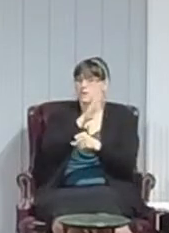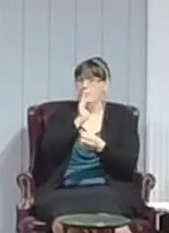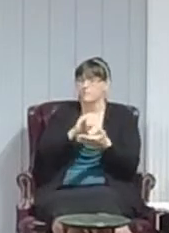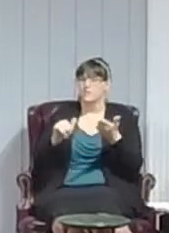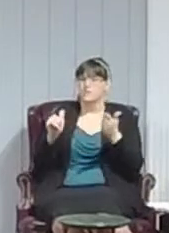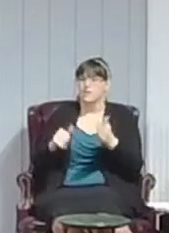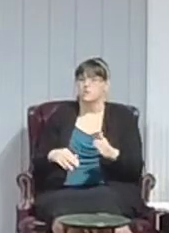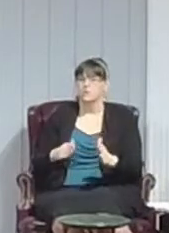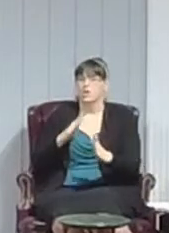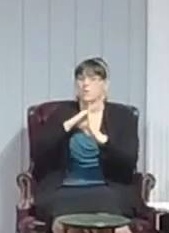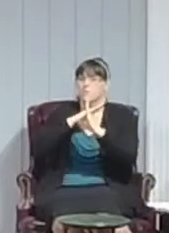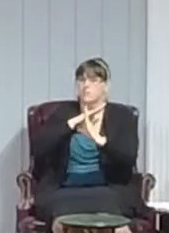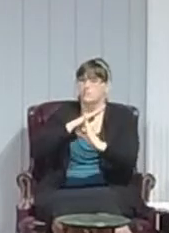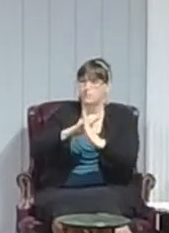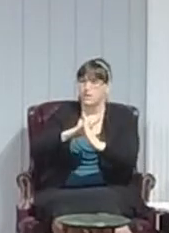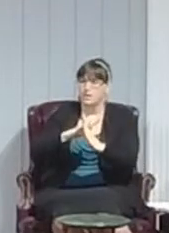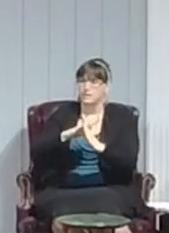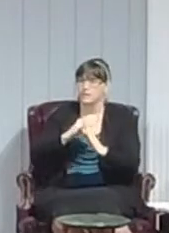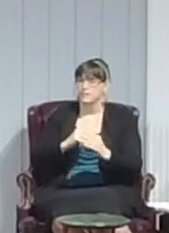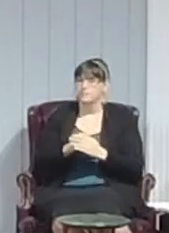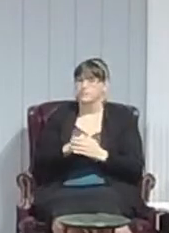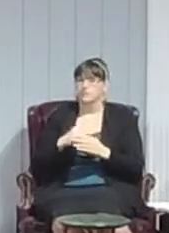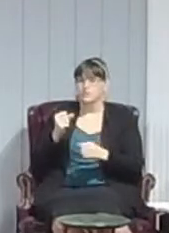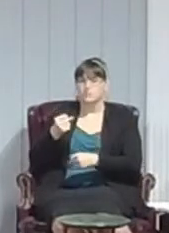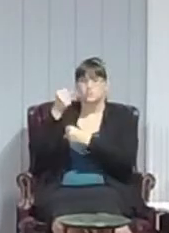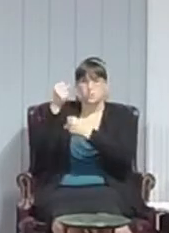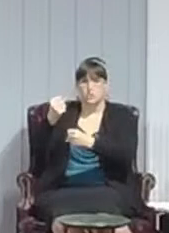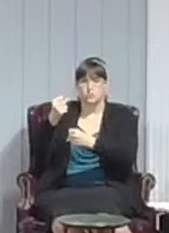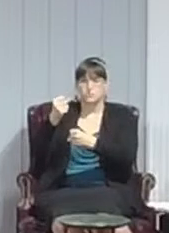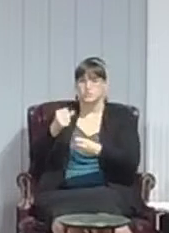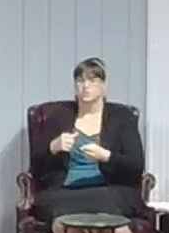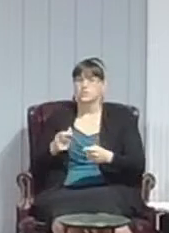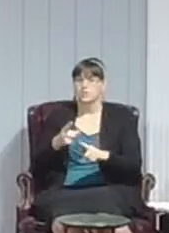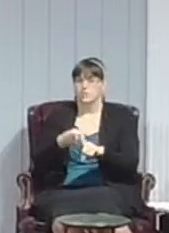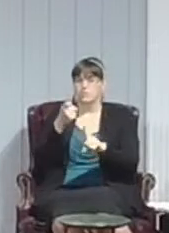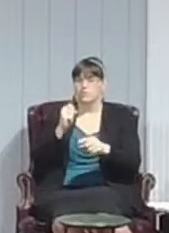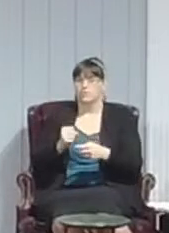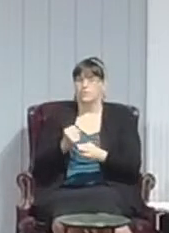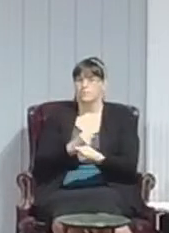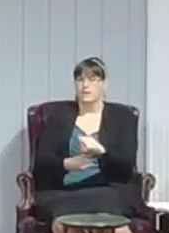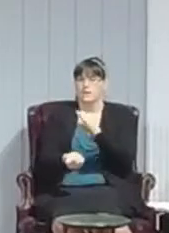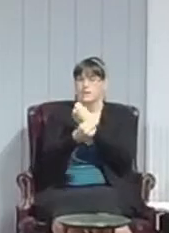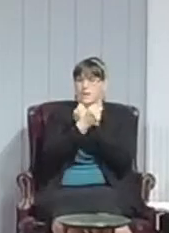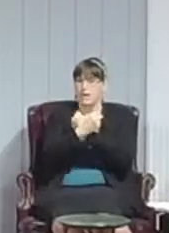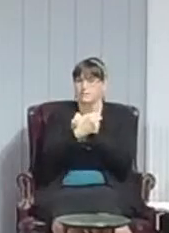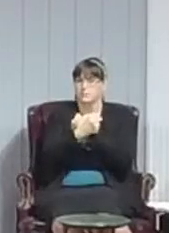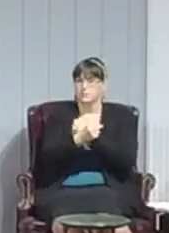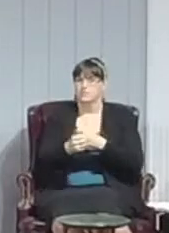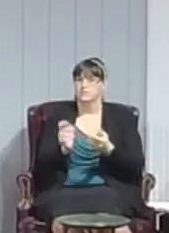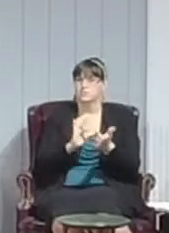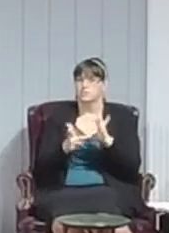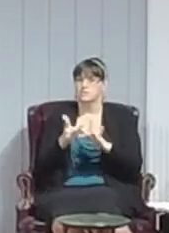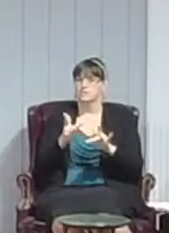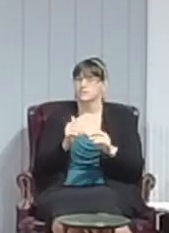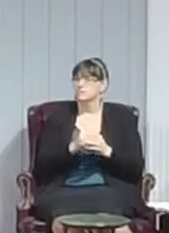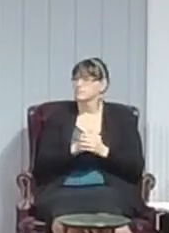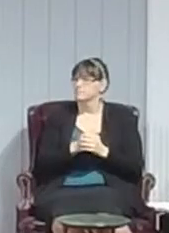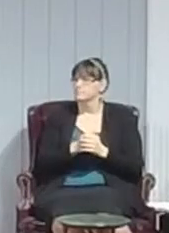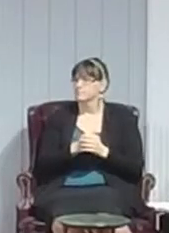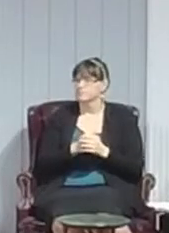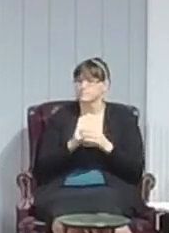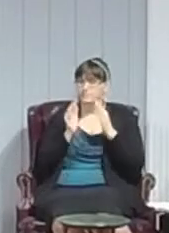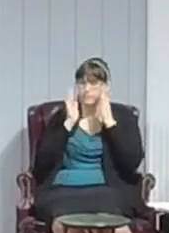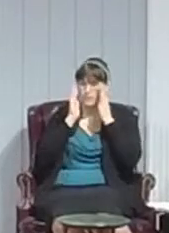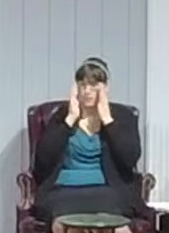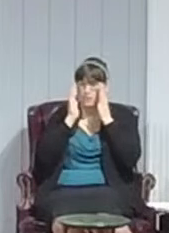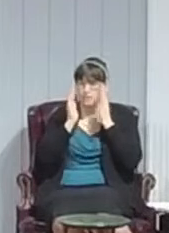a resistance, and somehow the soldiers that had come to capture Jesus that night backed off and decided this wasn't an appropriate